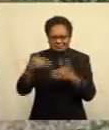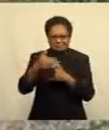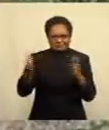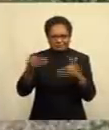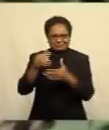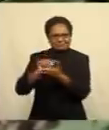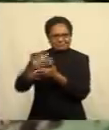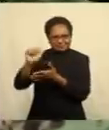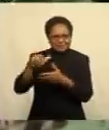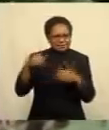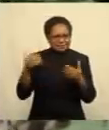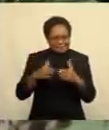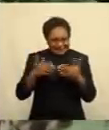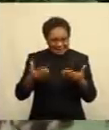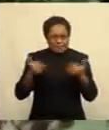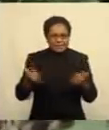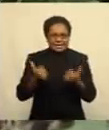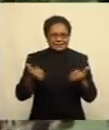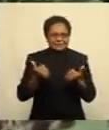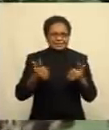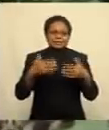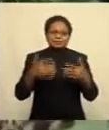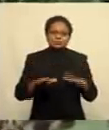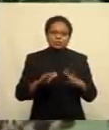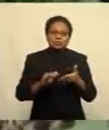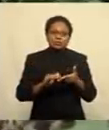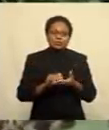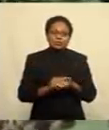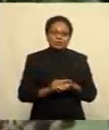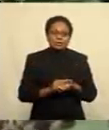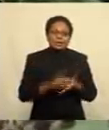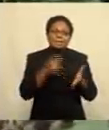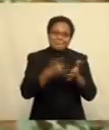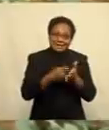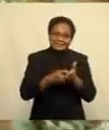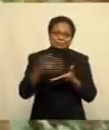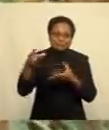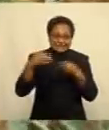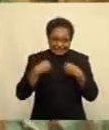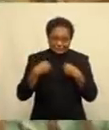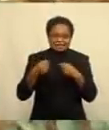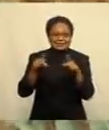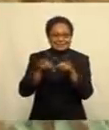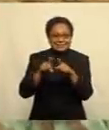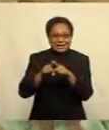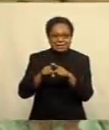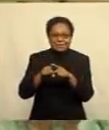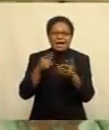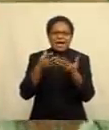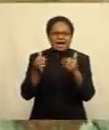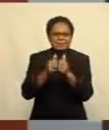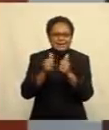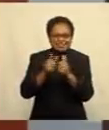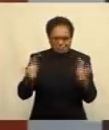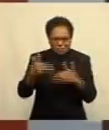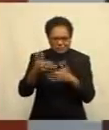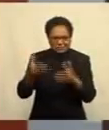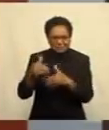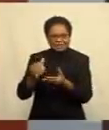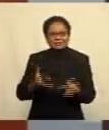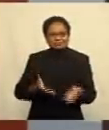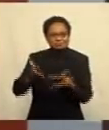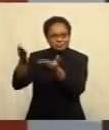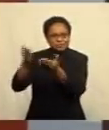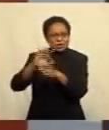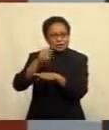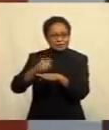The ministry has achieved a growth in the value and the volume of the export. And if we continue on this trajectory, we should be able